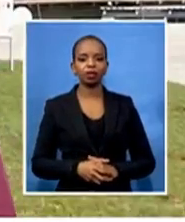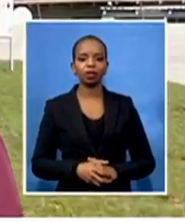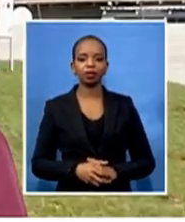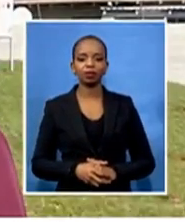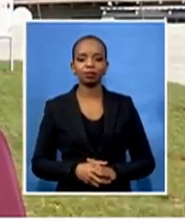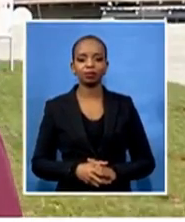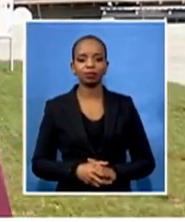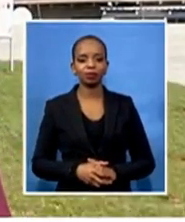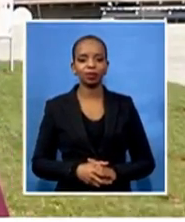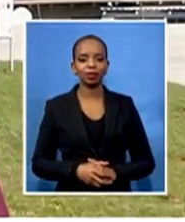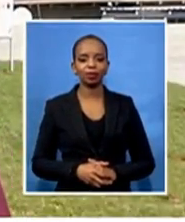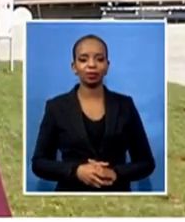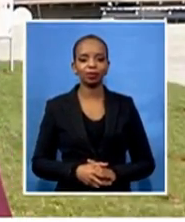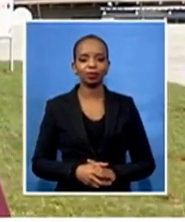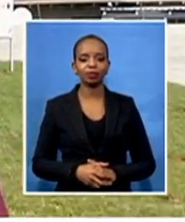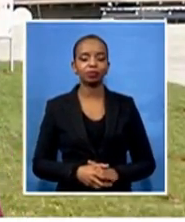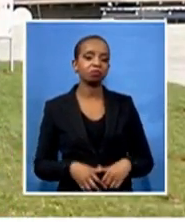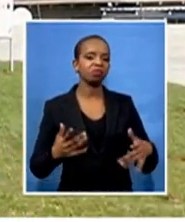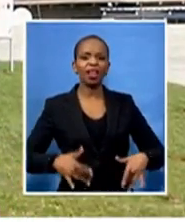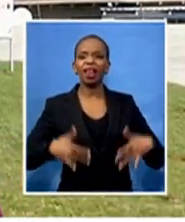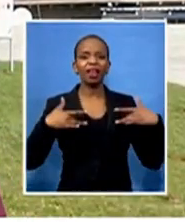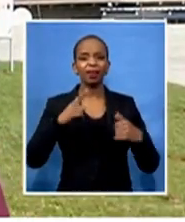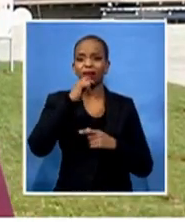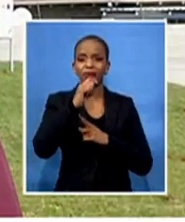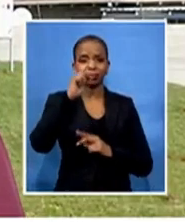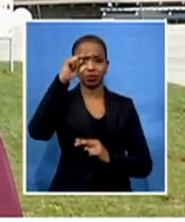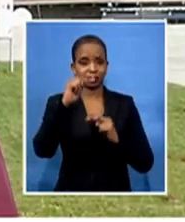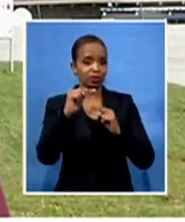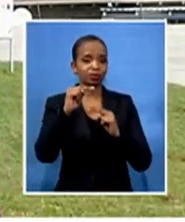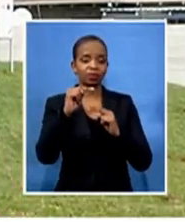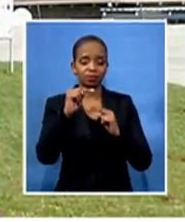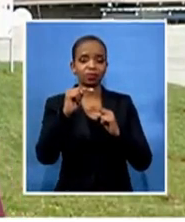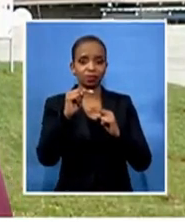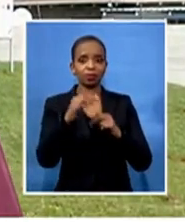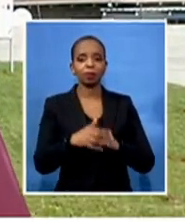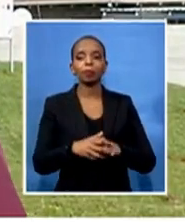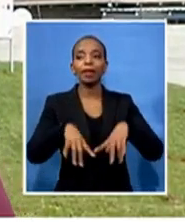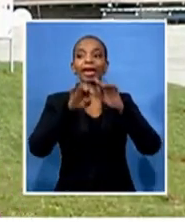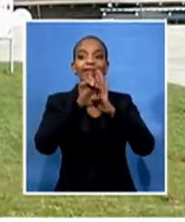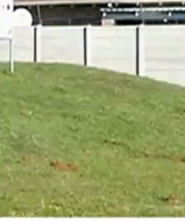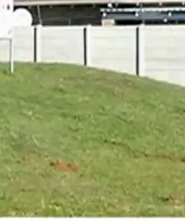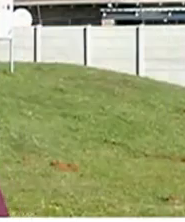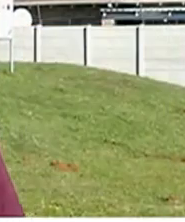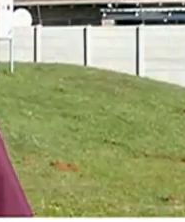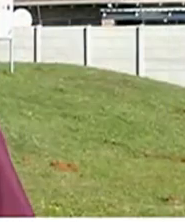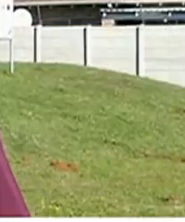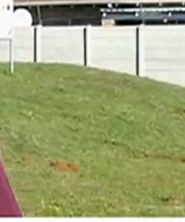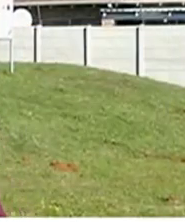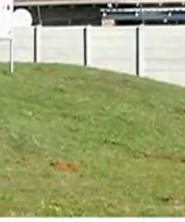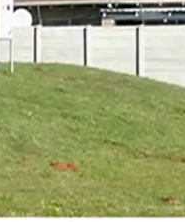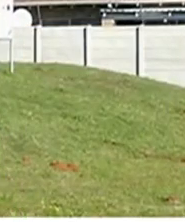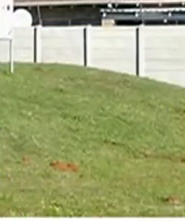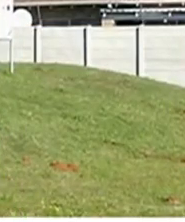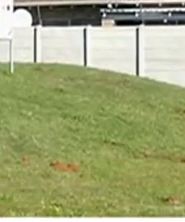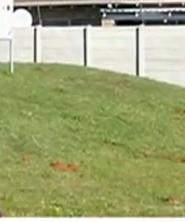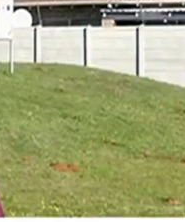Life is too short. So, for example, I didn't even know where did I get the virus, first of all. So now, being there, it